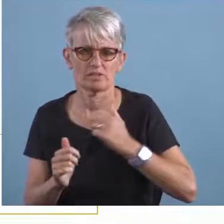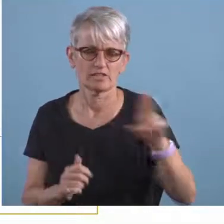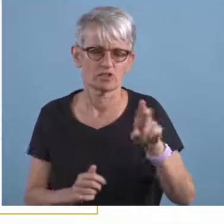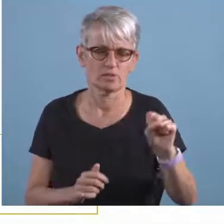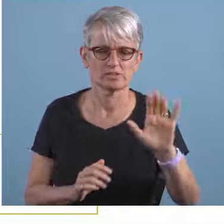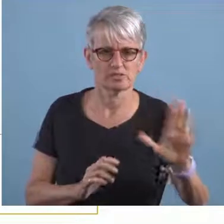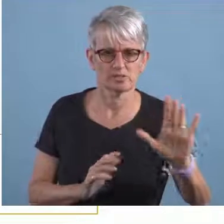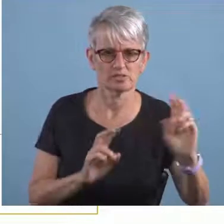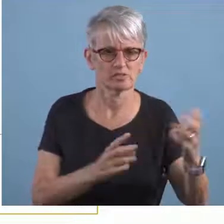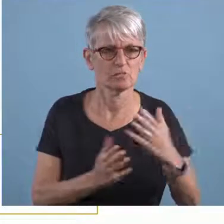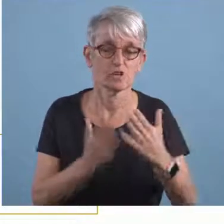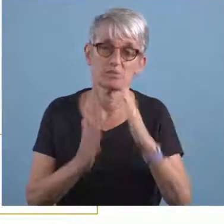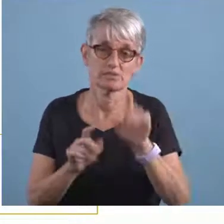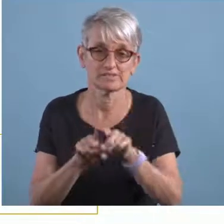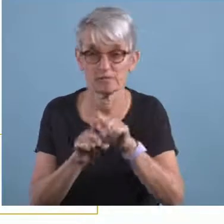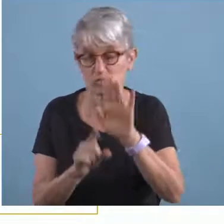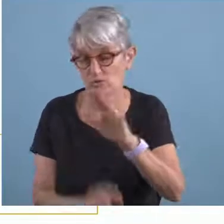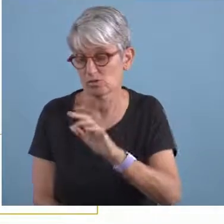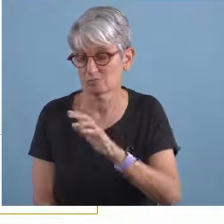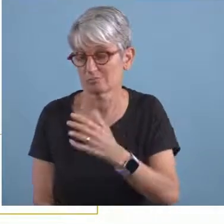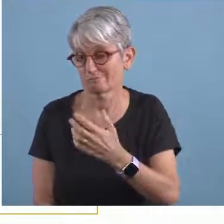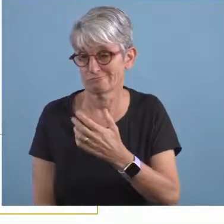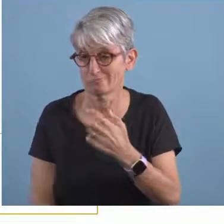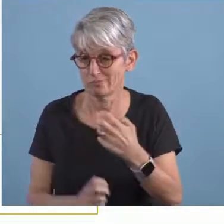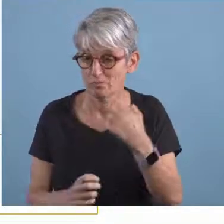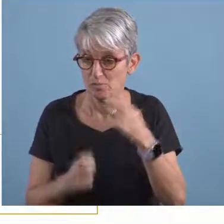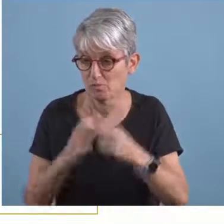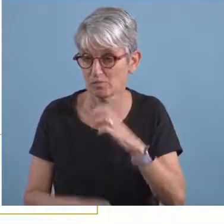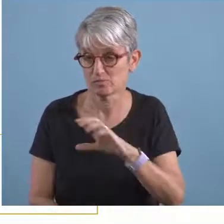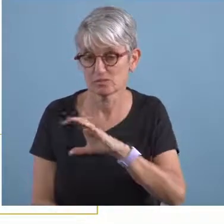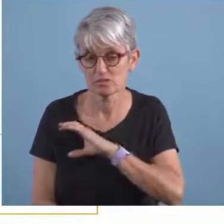about security and encrypted secure sites